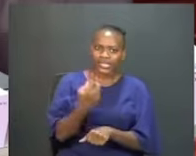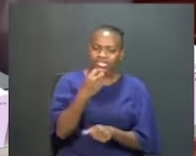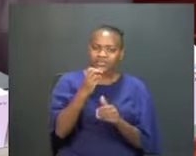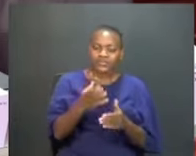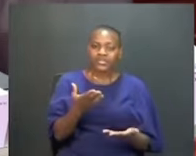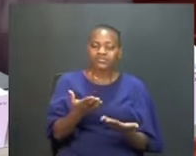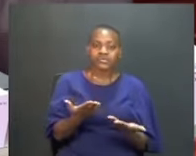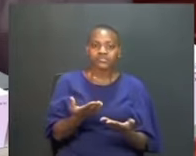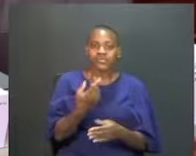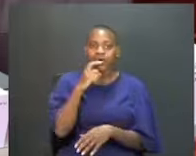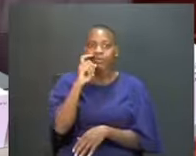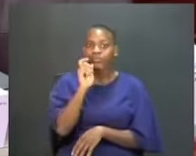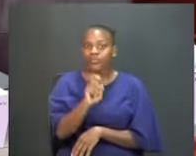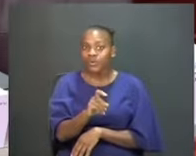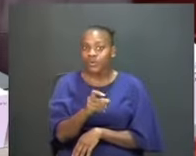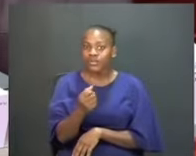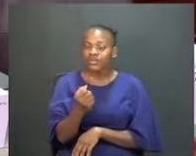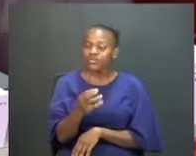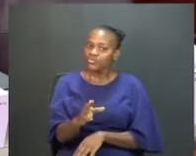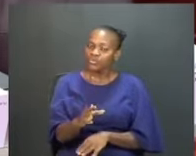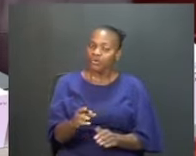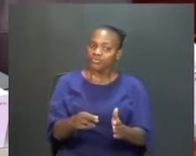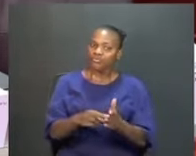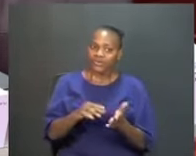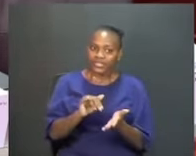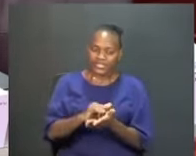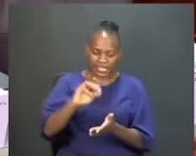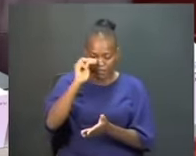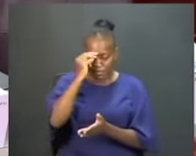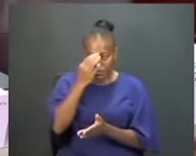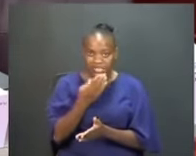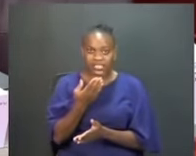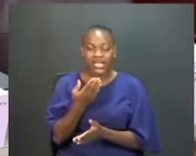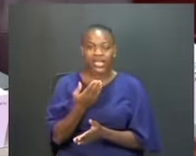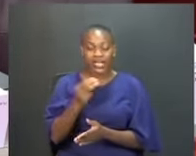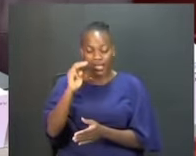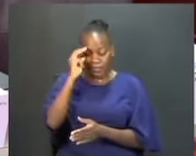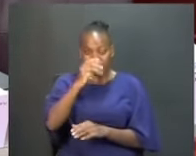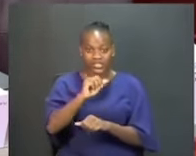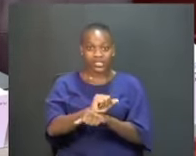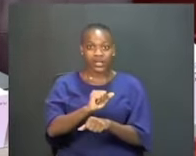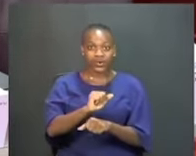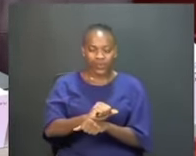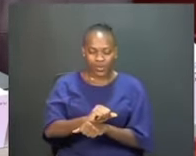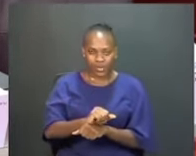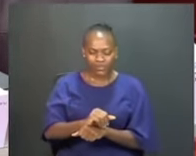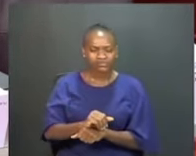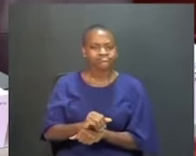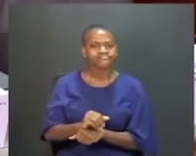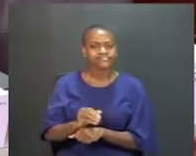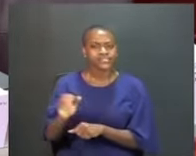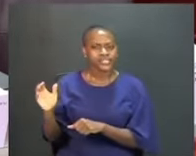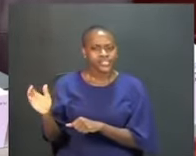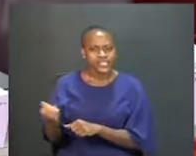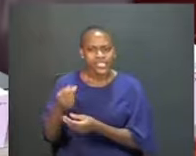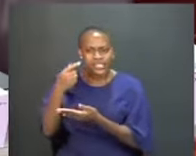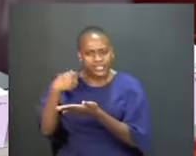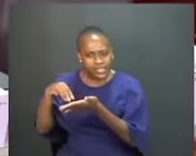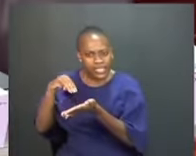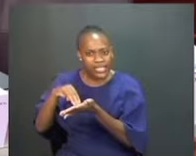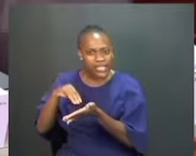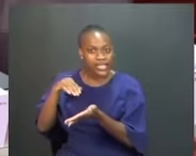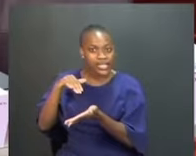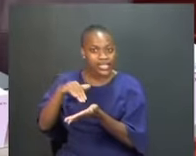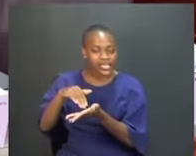direct, if not persuaded, to say that, look, Minister, take this back and do the needful. It is not